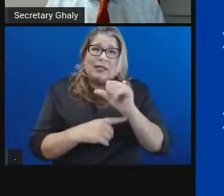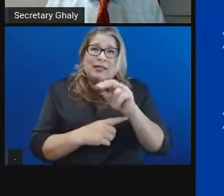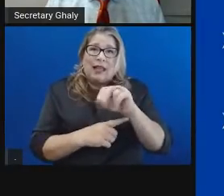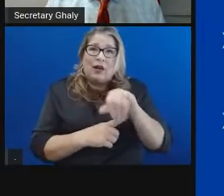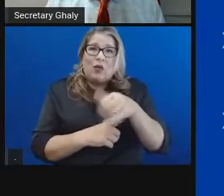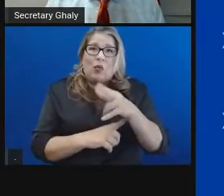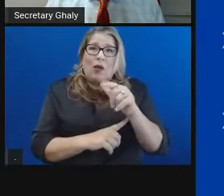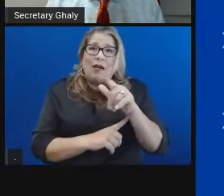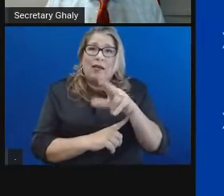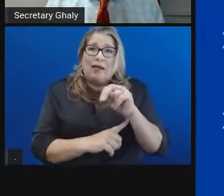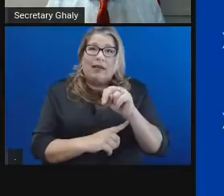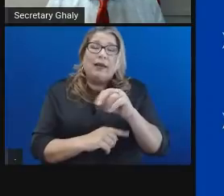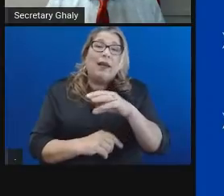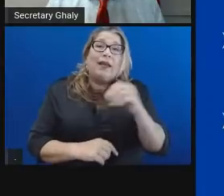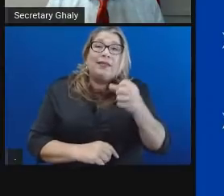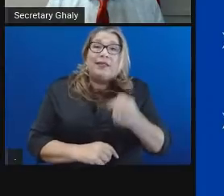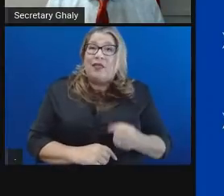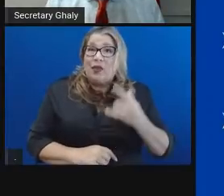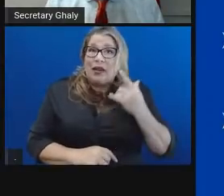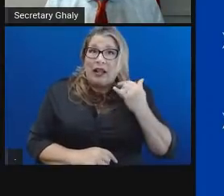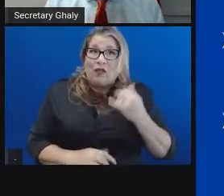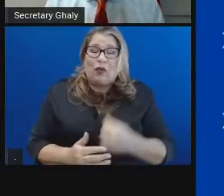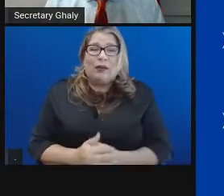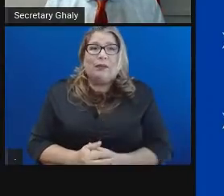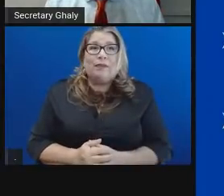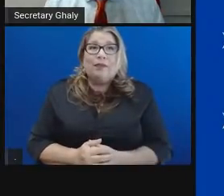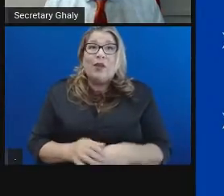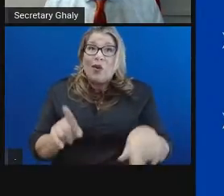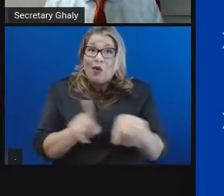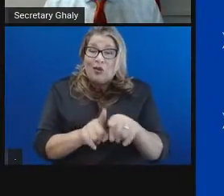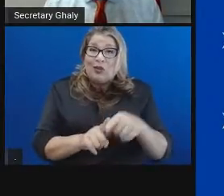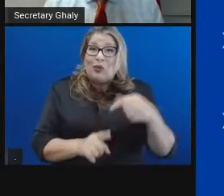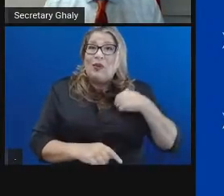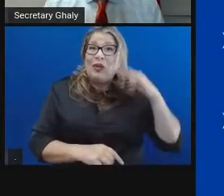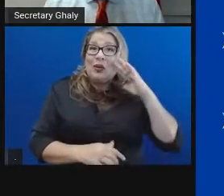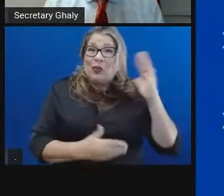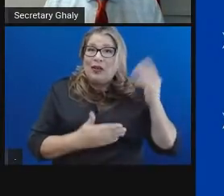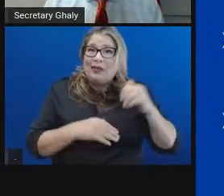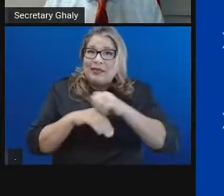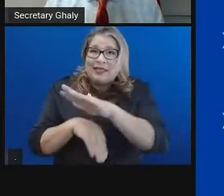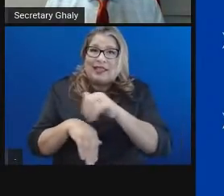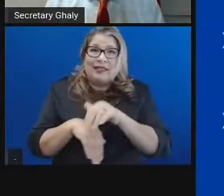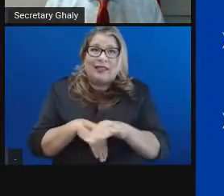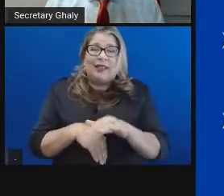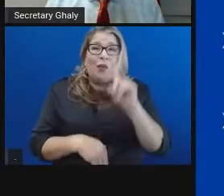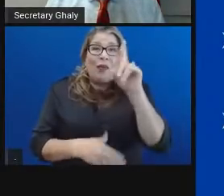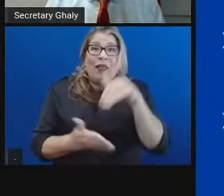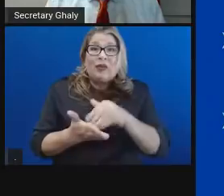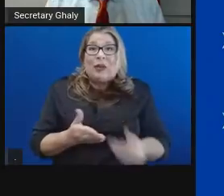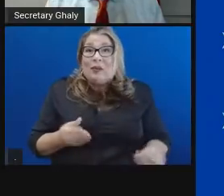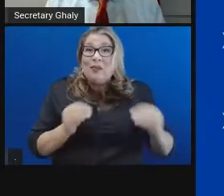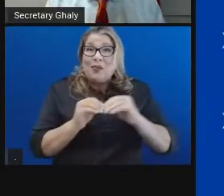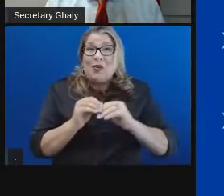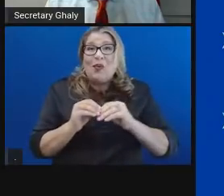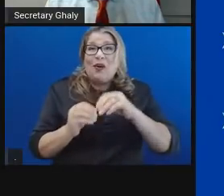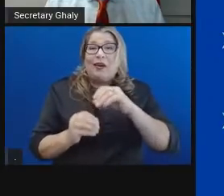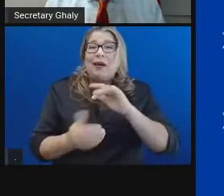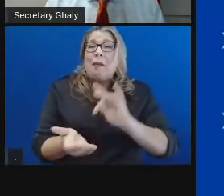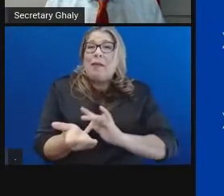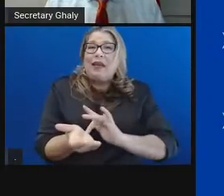another 1,000 medical professionals in the days ahead. Just in this week alone, increasing today,